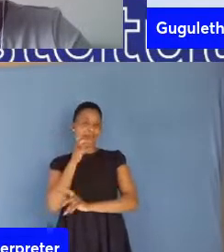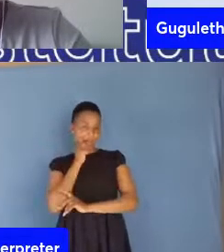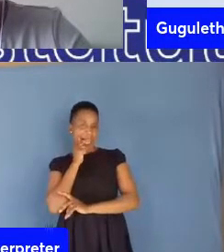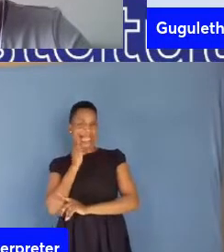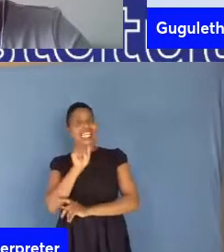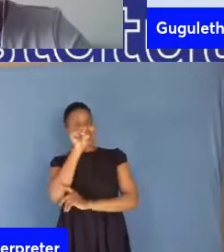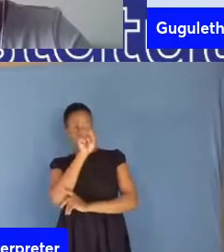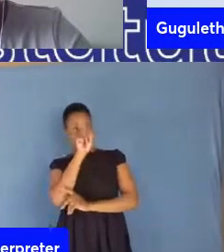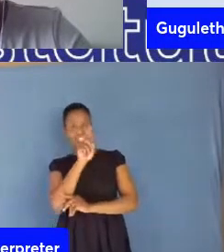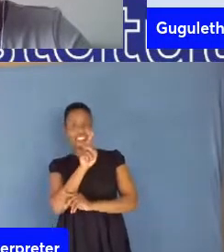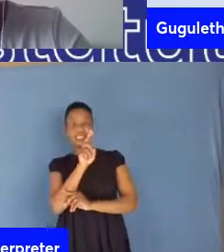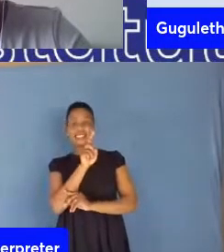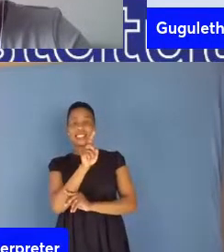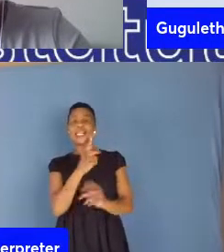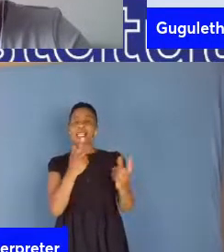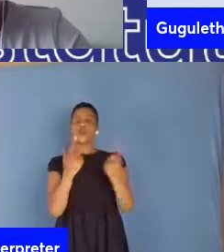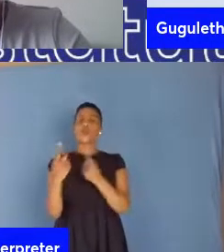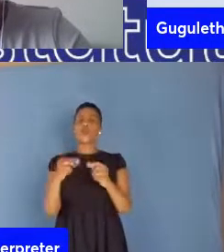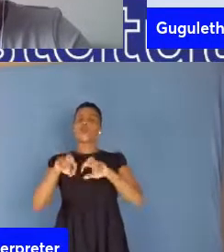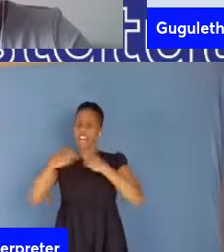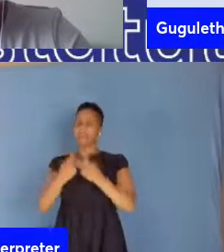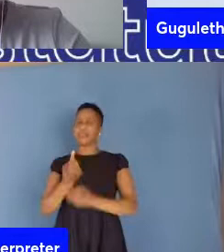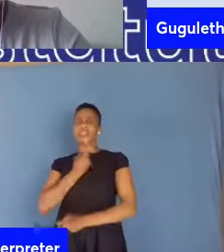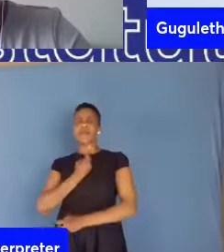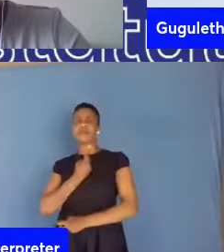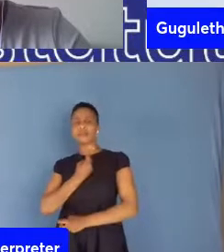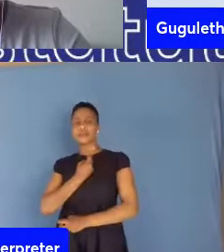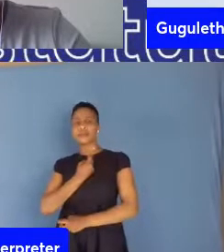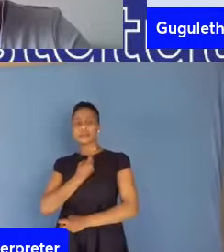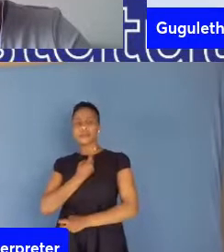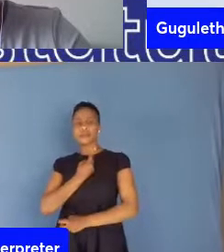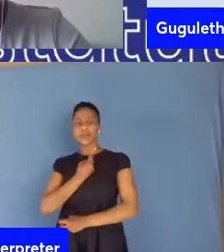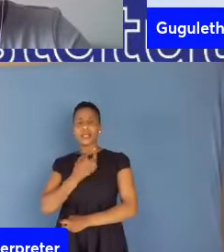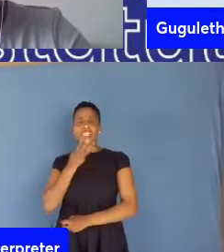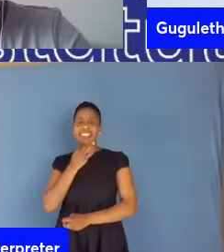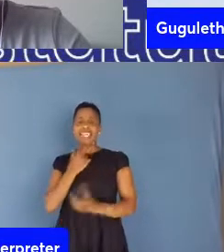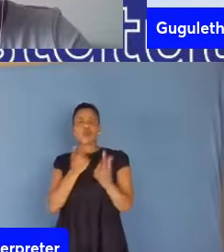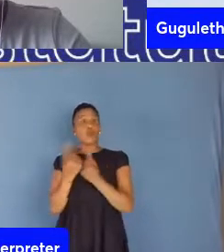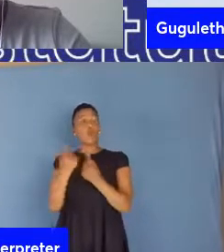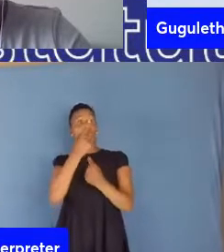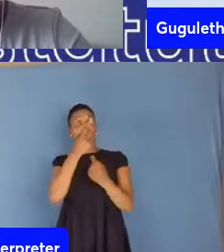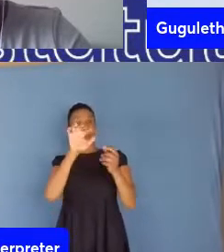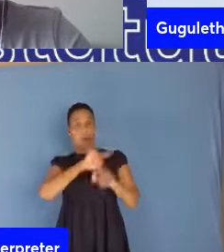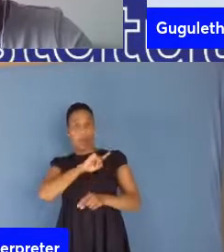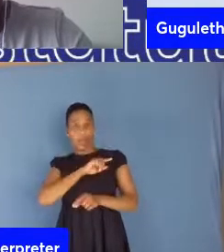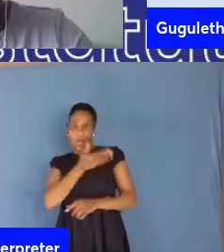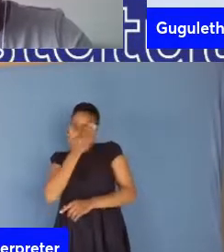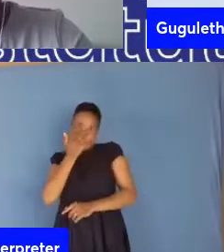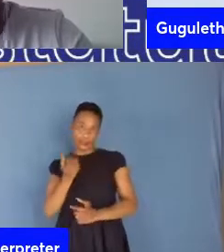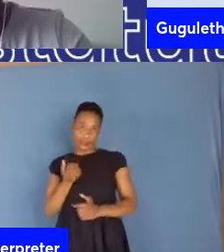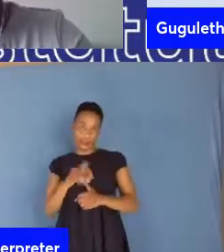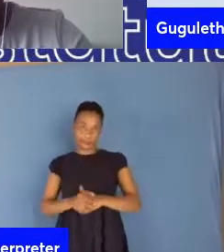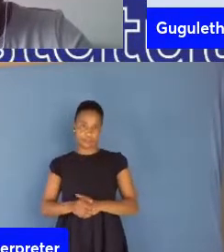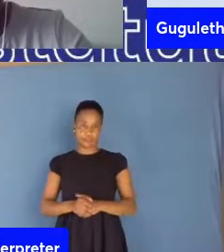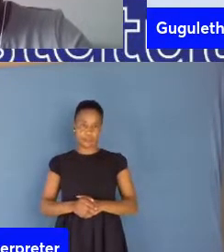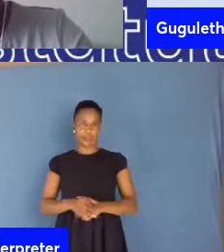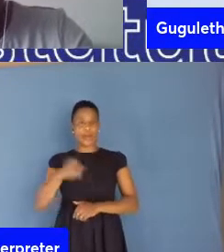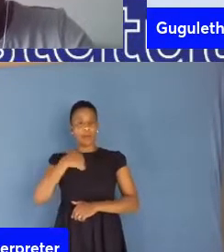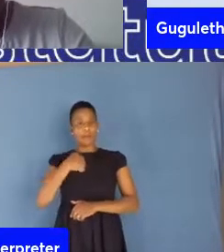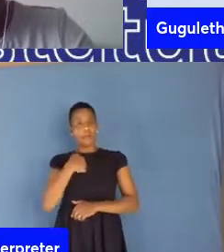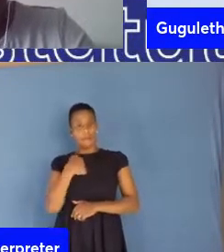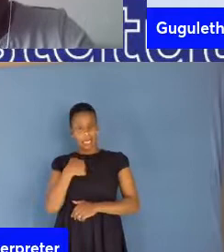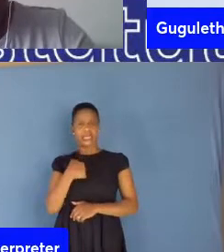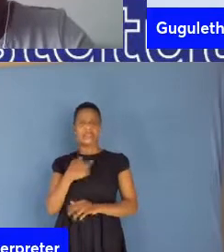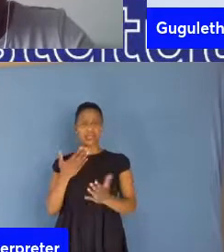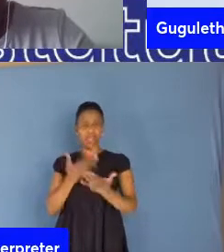rape, Yeah. and say why they do it. All I can tell you is, if one